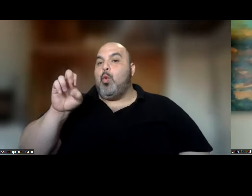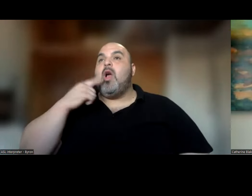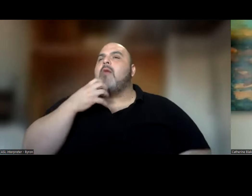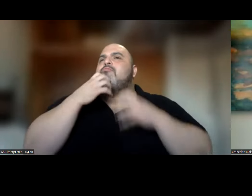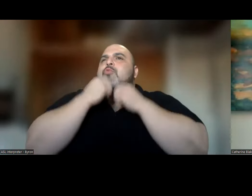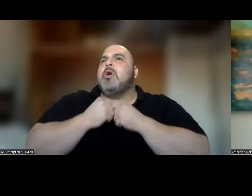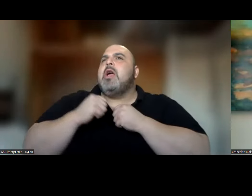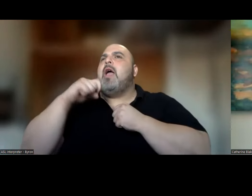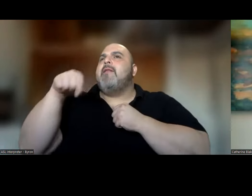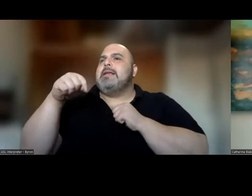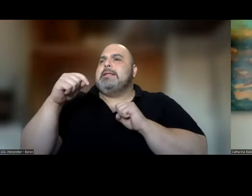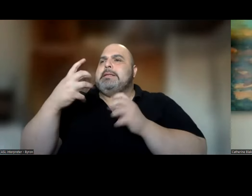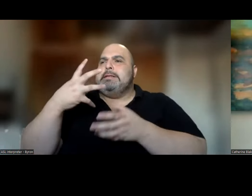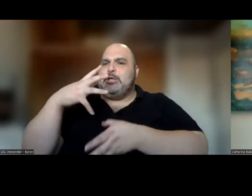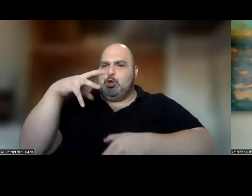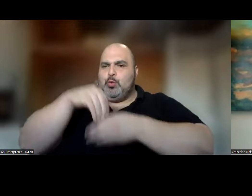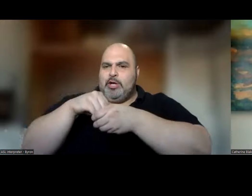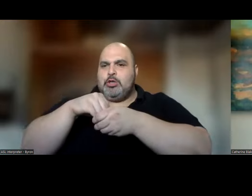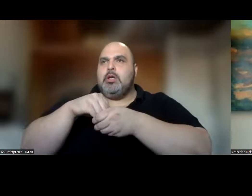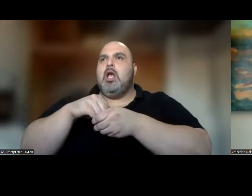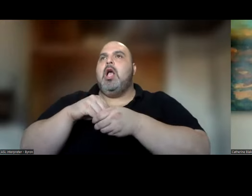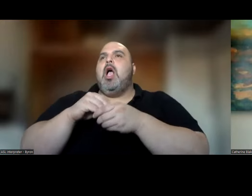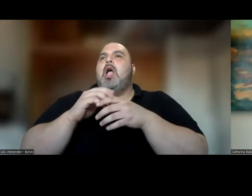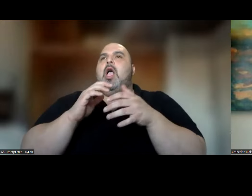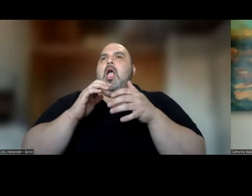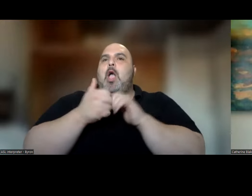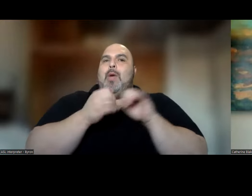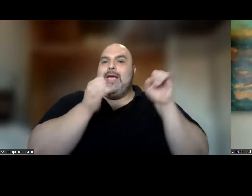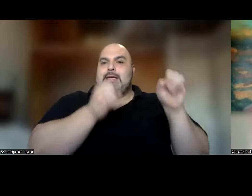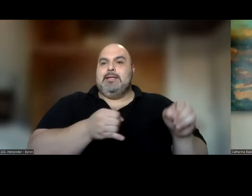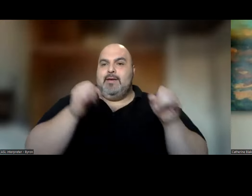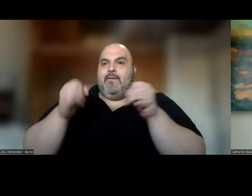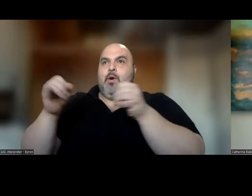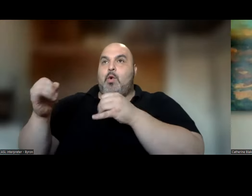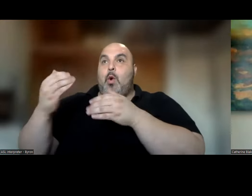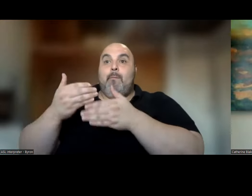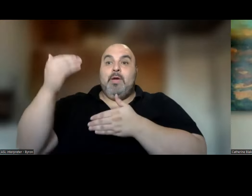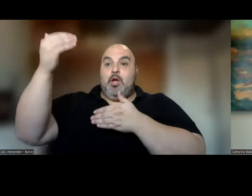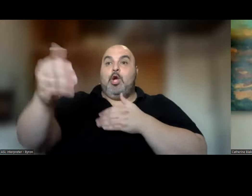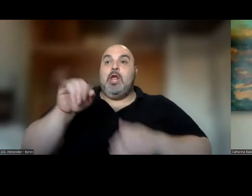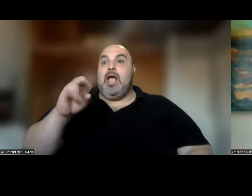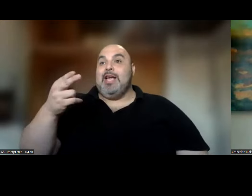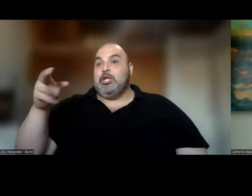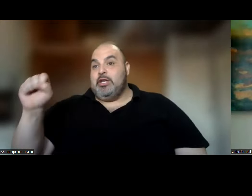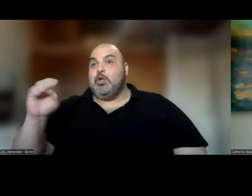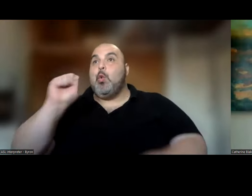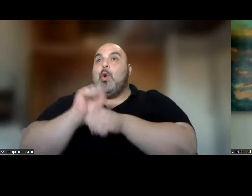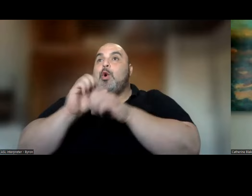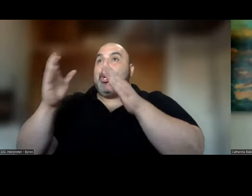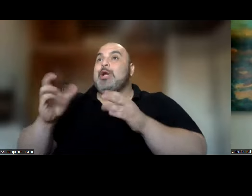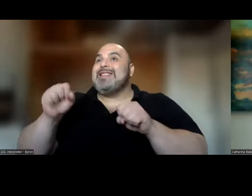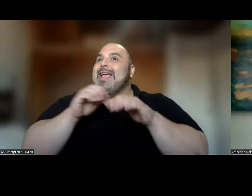of integration of how individuals beyond IHSS workers can